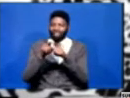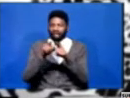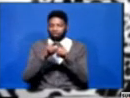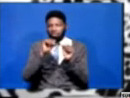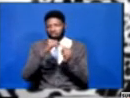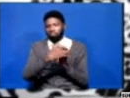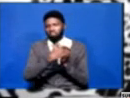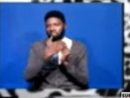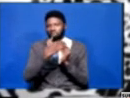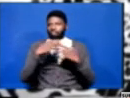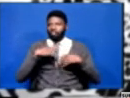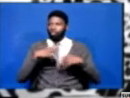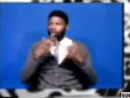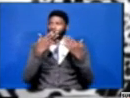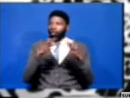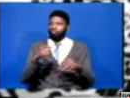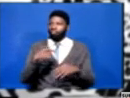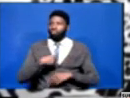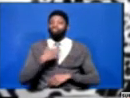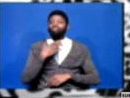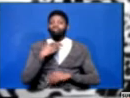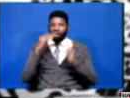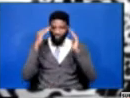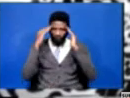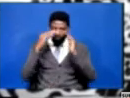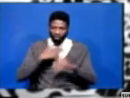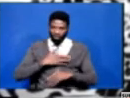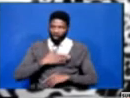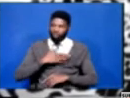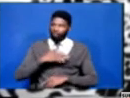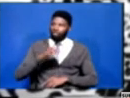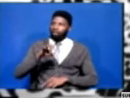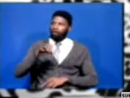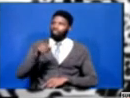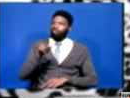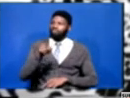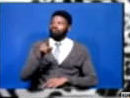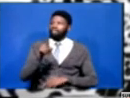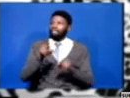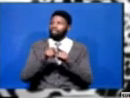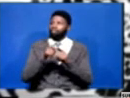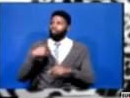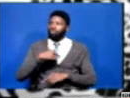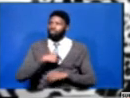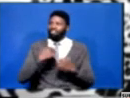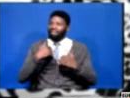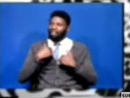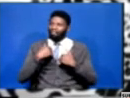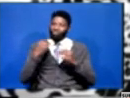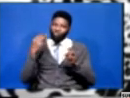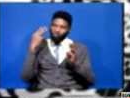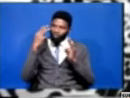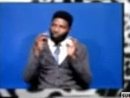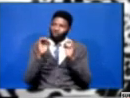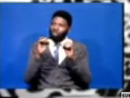people in Trans-nzoia to focus more on our county and what is happening at the national level, so we don't have unnecessary tension. Of course, during the campaign,